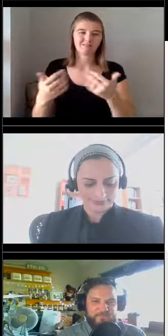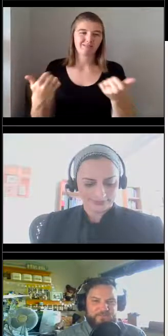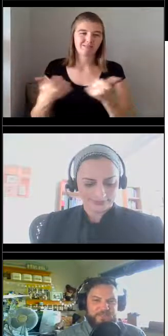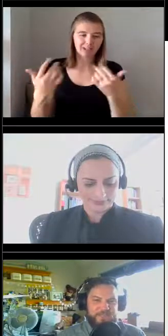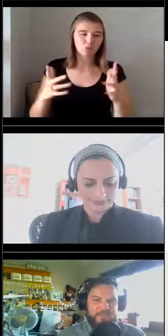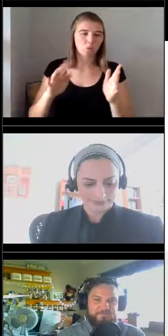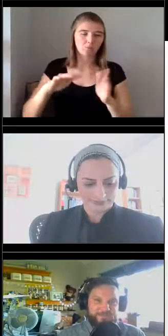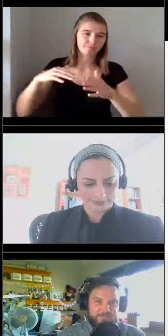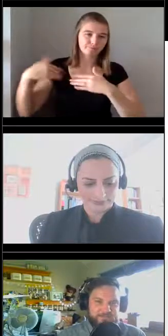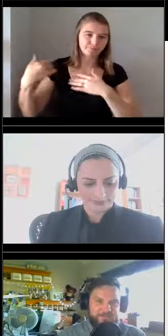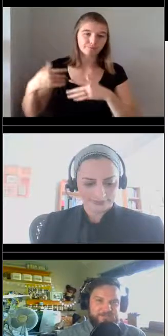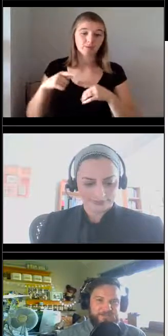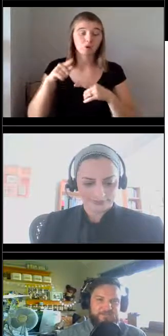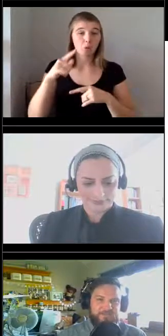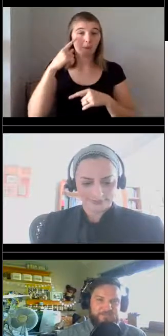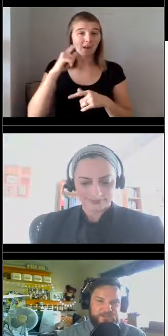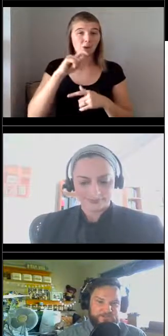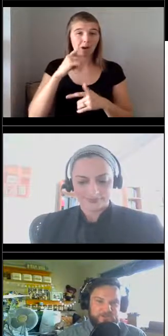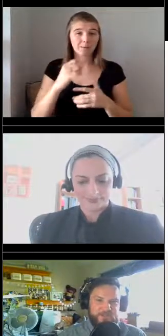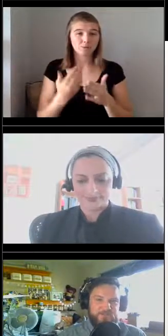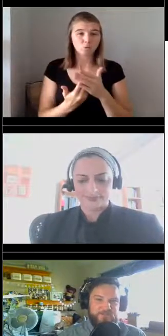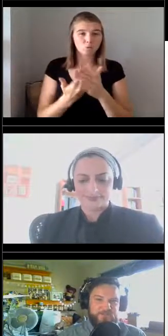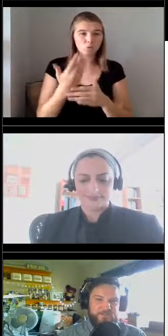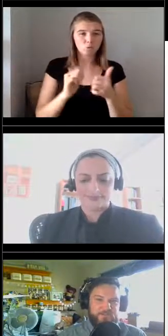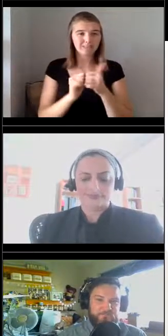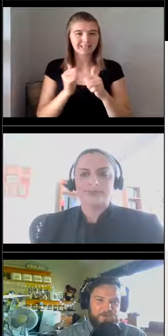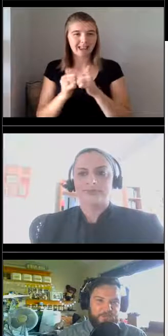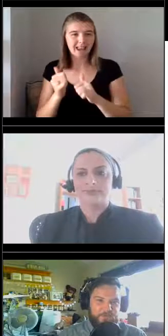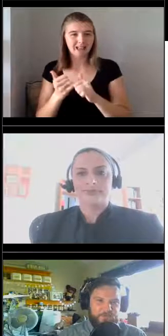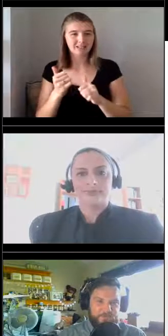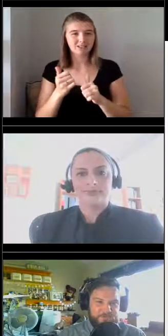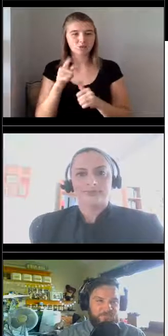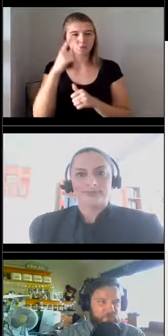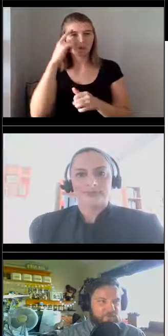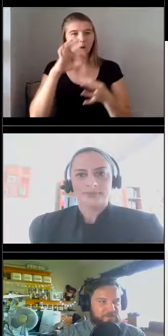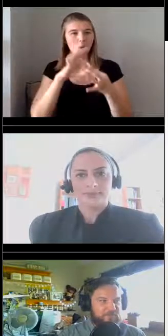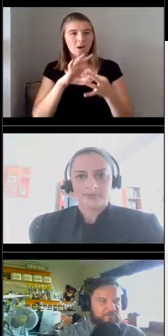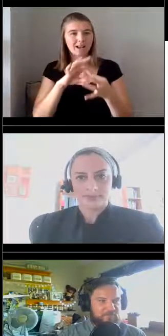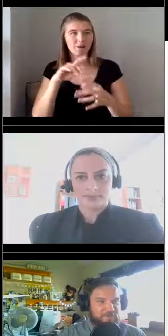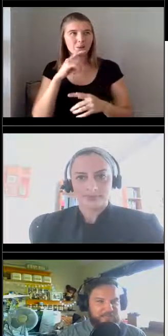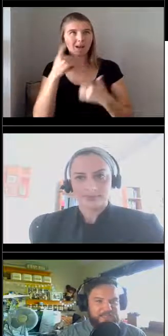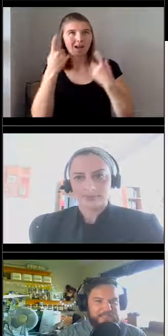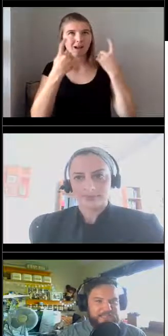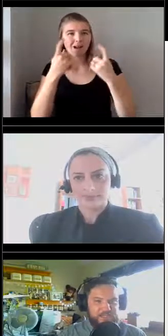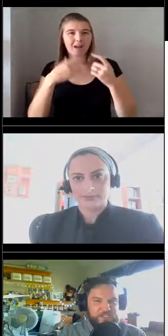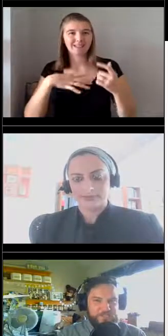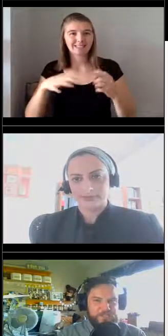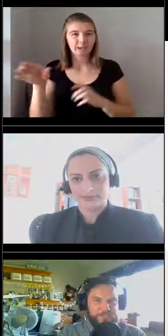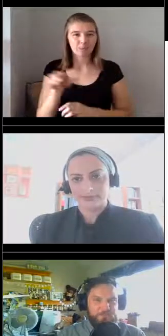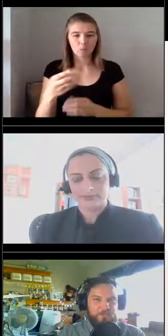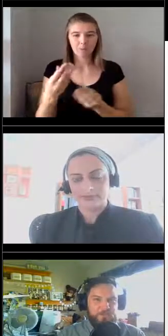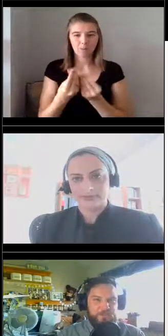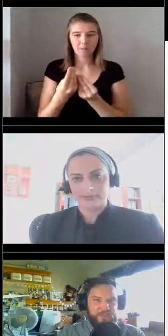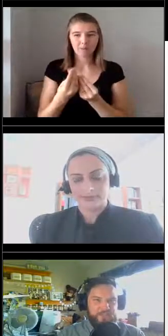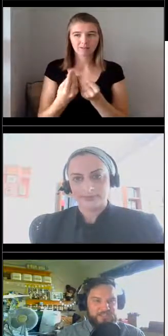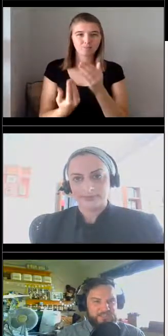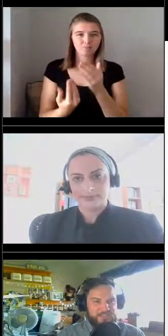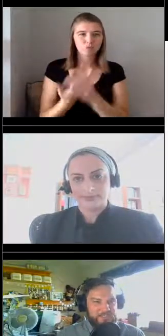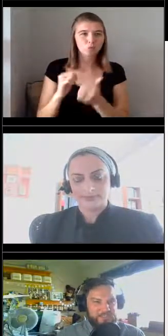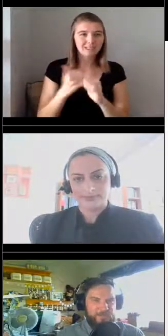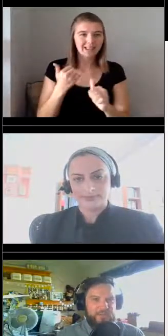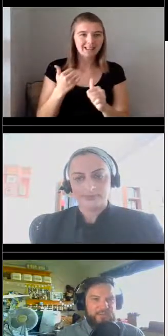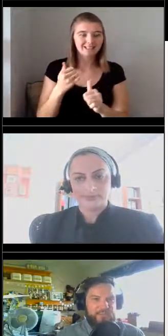to be a different set of skills that are sought after by employers? So from your perspective as a leader, do you think it's exposed that